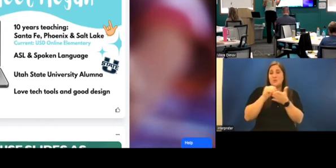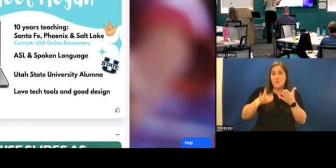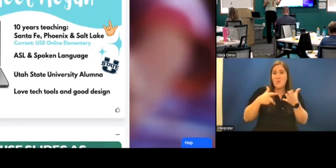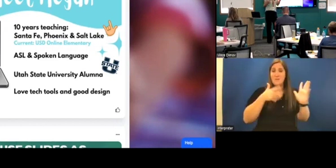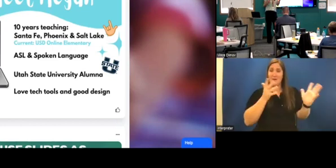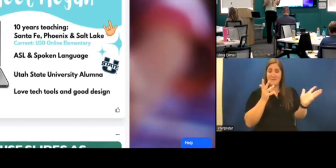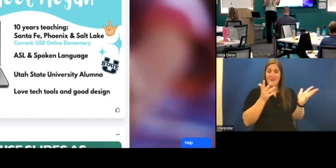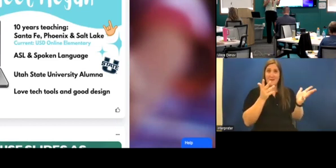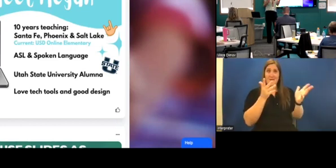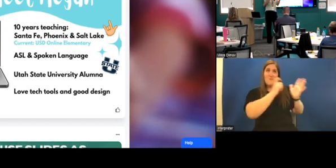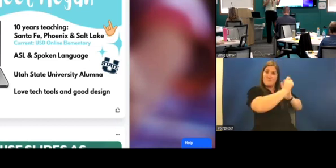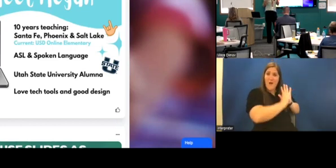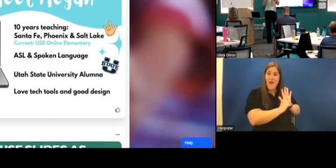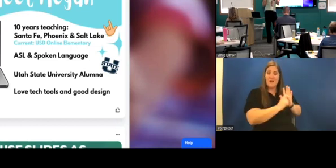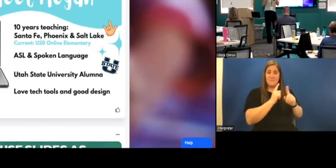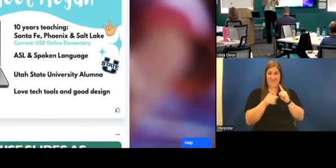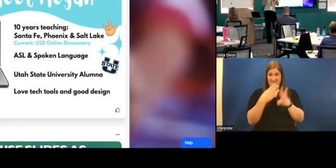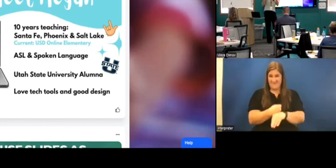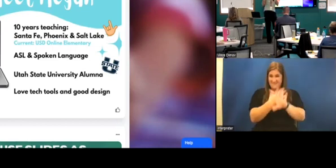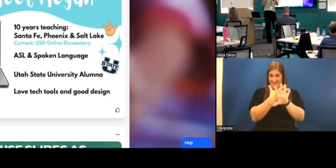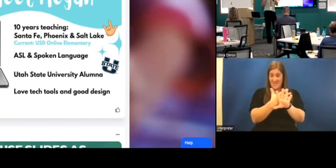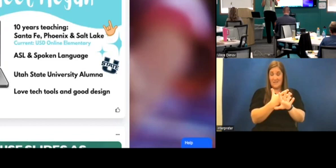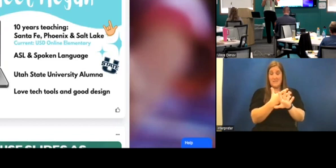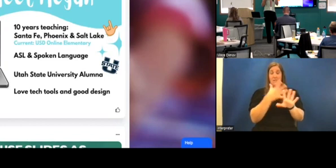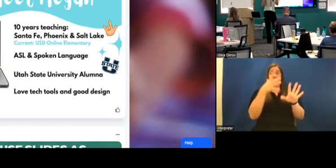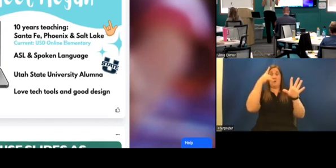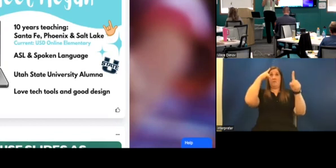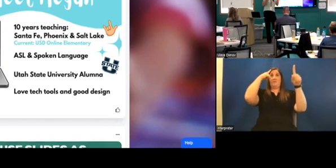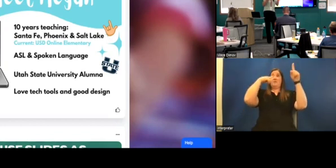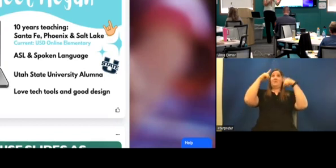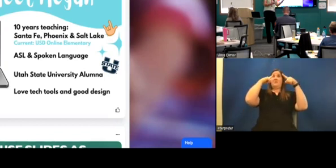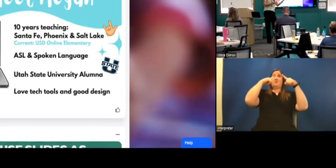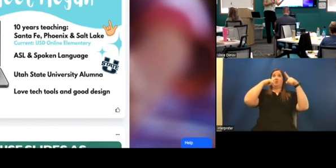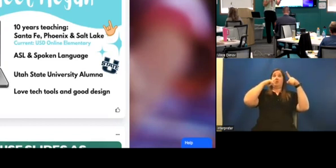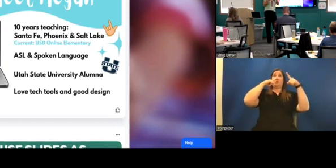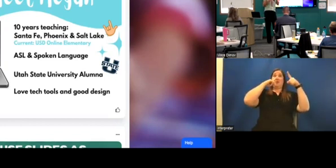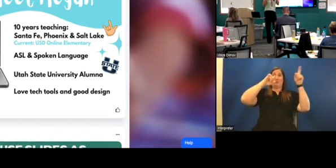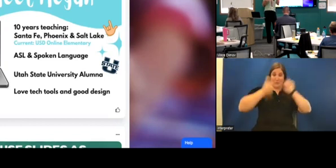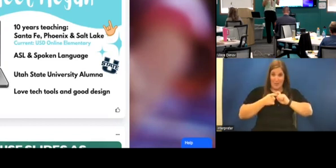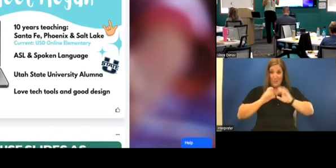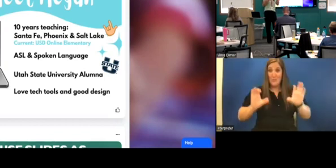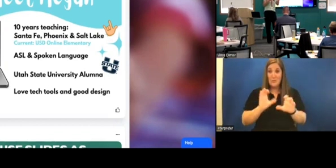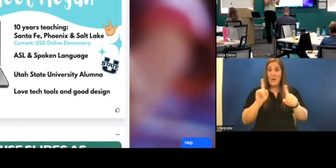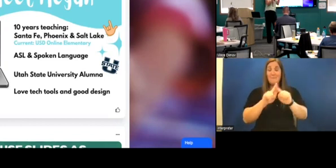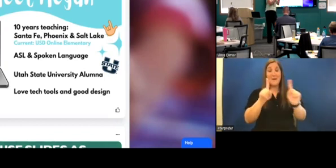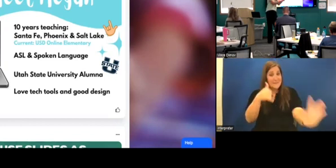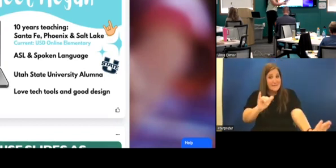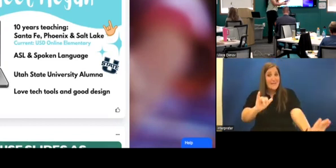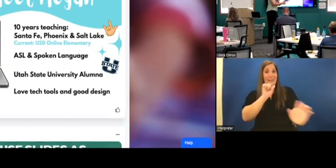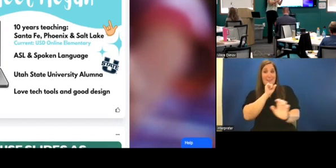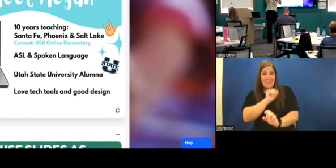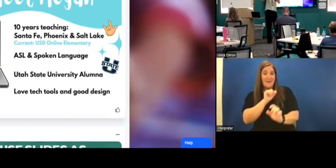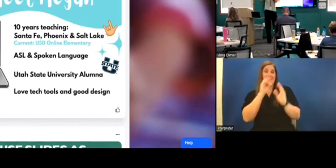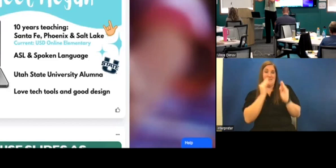those things. So this is a totally different change of brain for me, but it doesn't change the way I like to teach. So I've been trying to figure out, okay, how do I do all